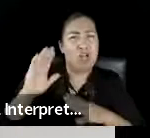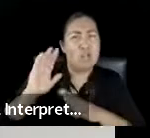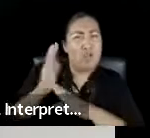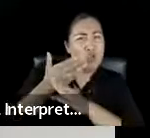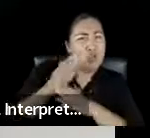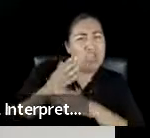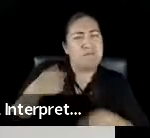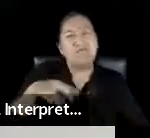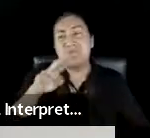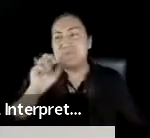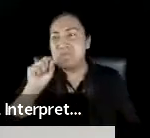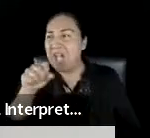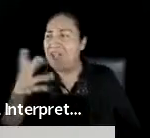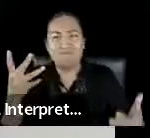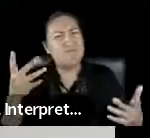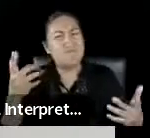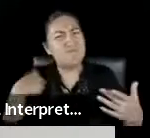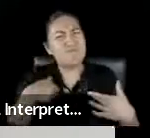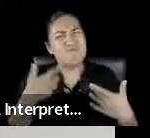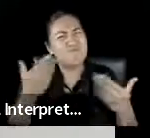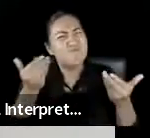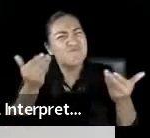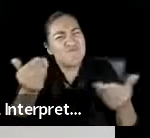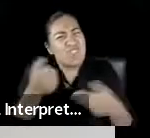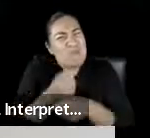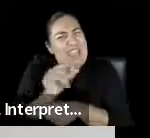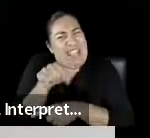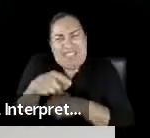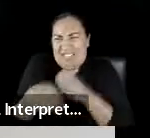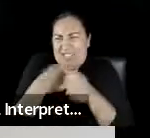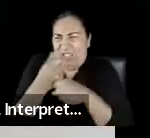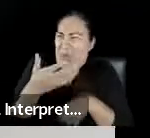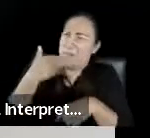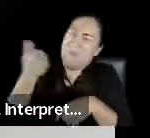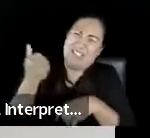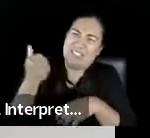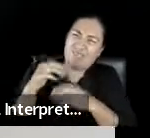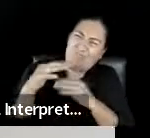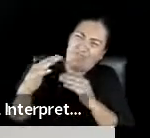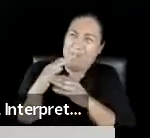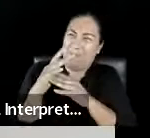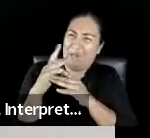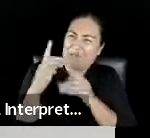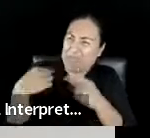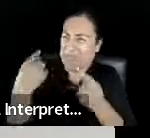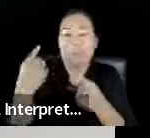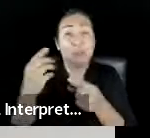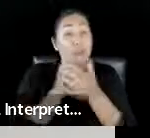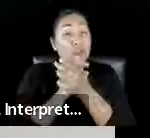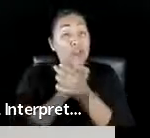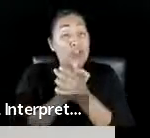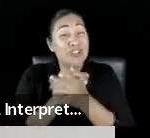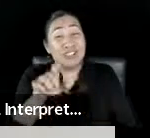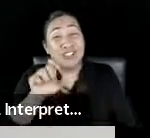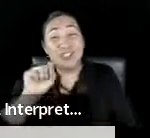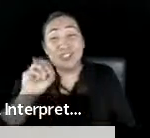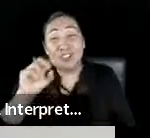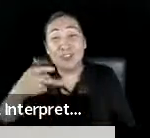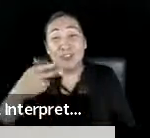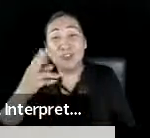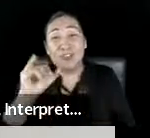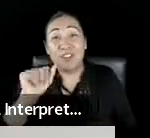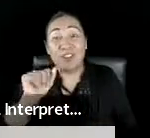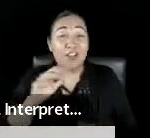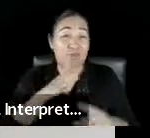yeah, let's make it the best year yet to come. So I'm going to go and turn it over to you. Congratulations to you and Sophia. Excellent